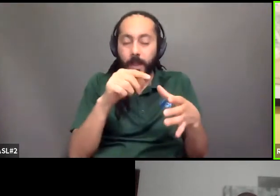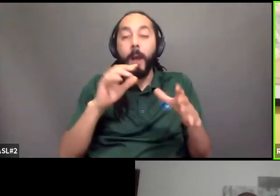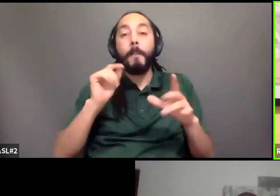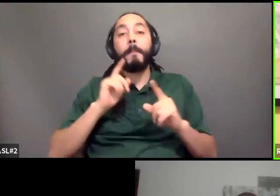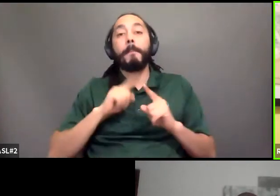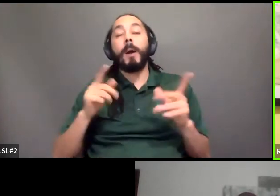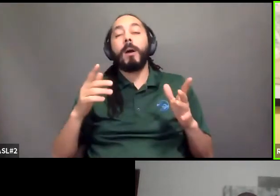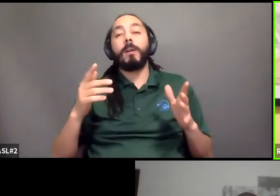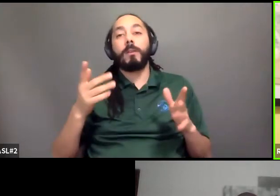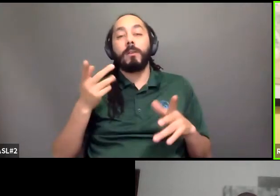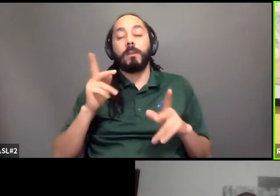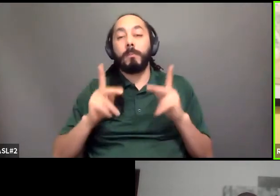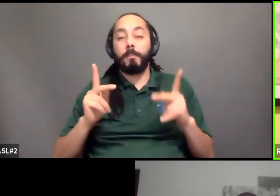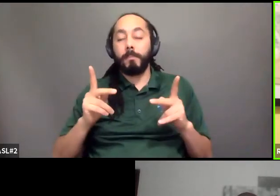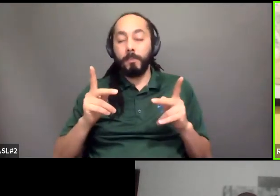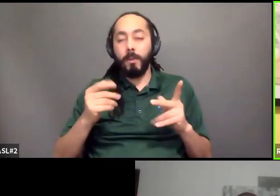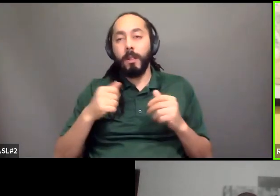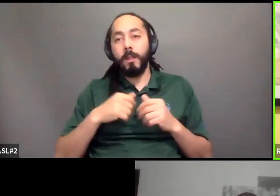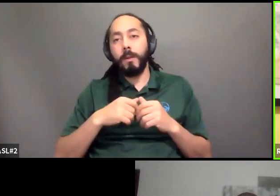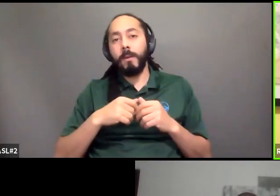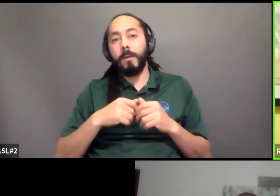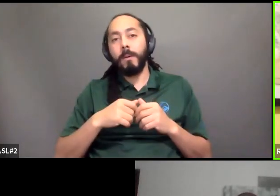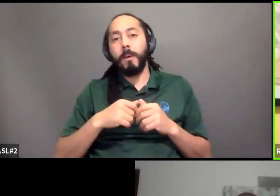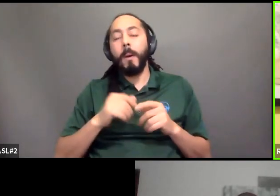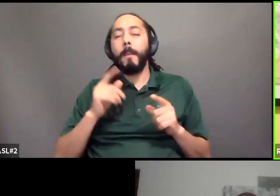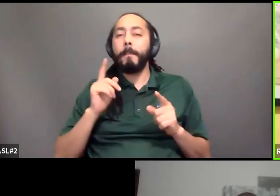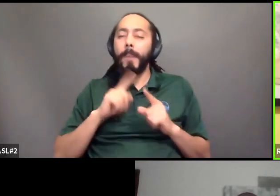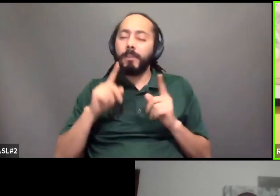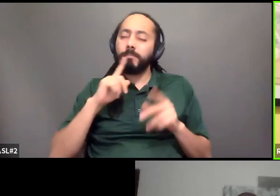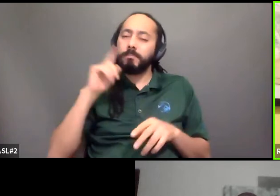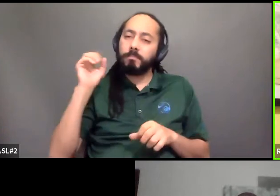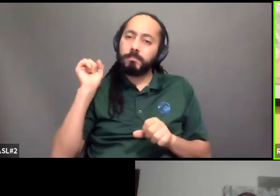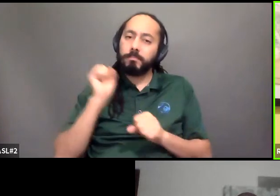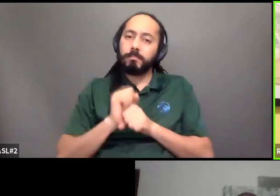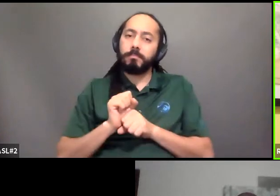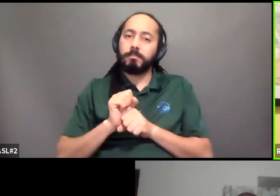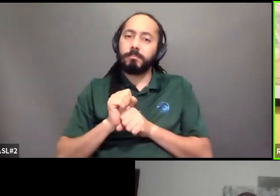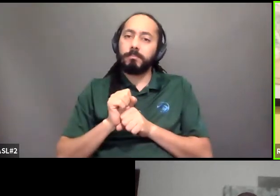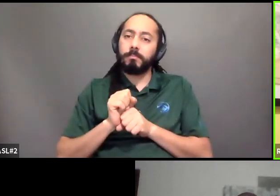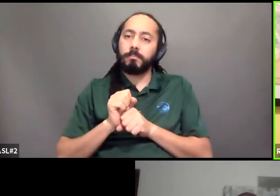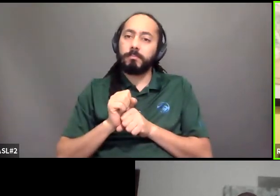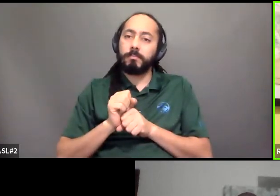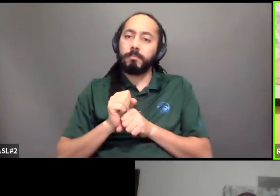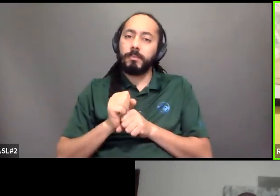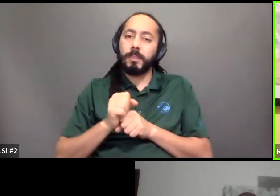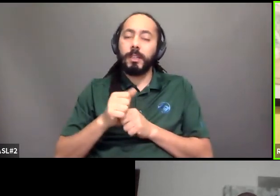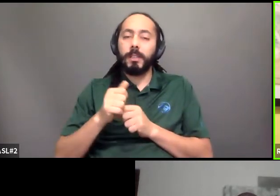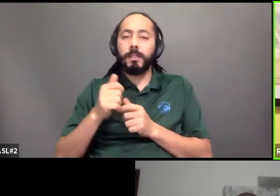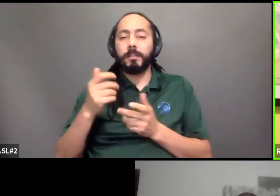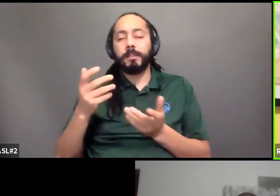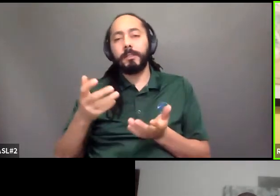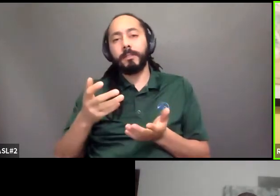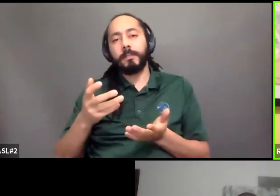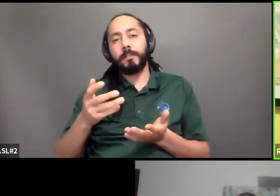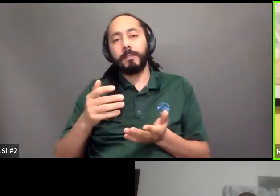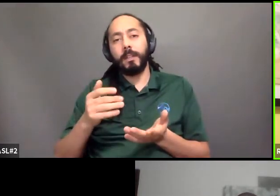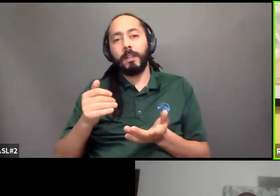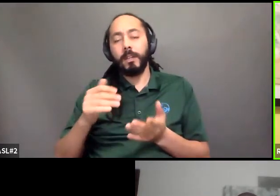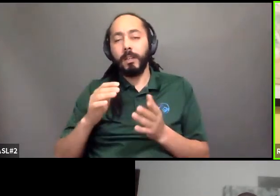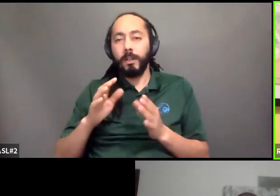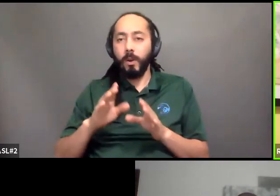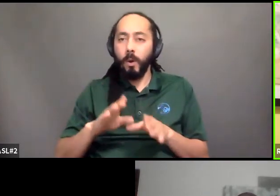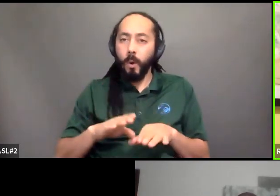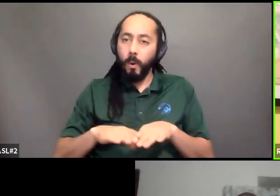dispossessed people, what it actually is an opening of freedom movement